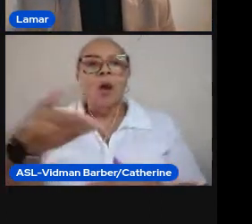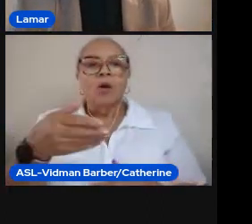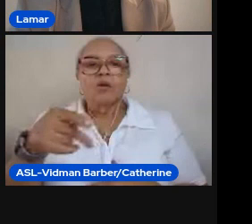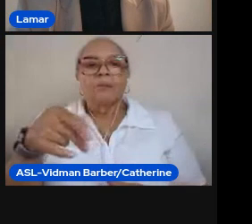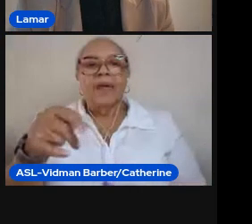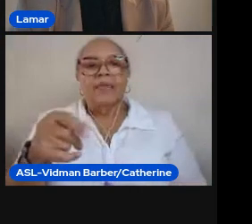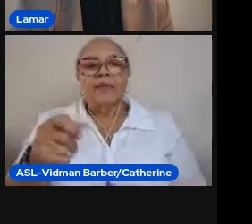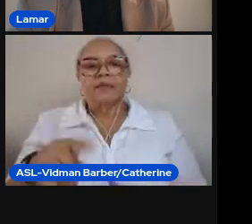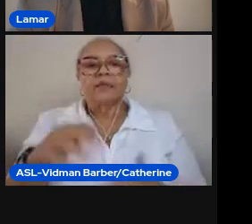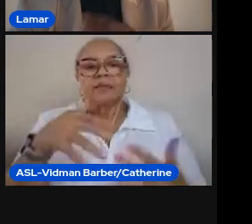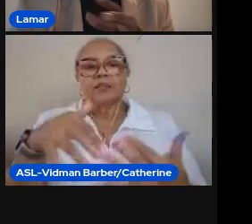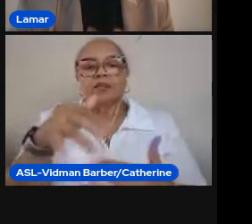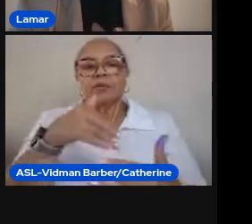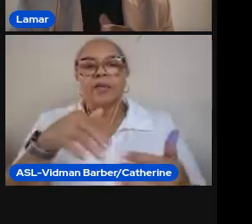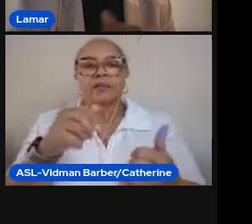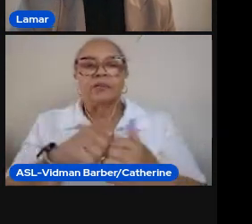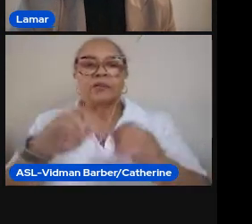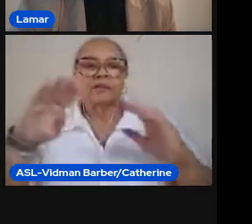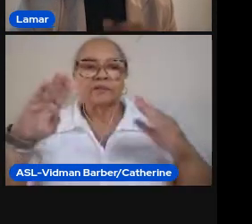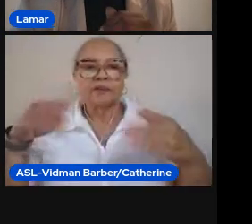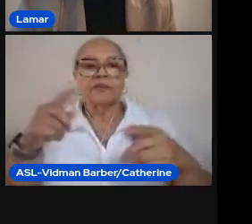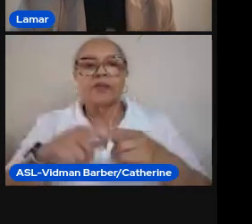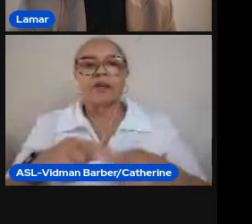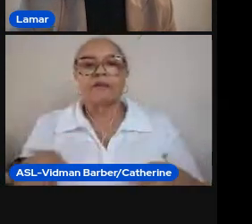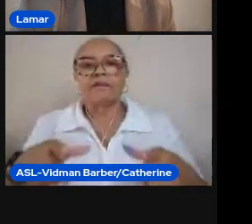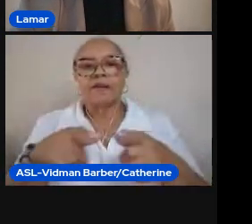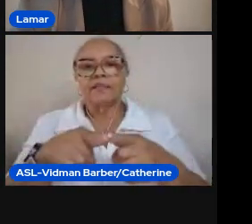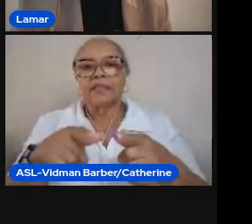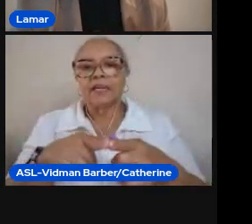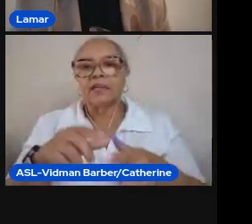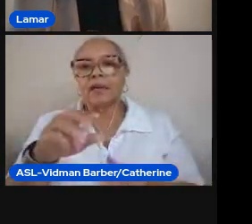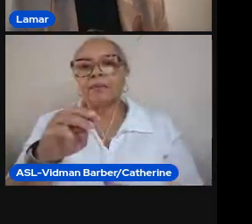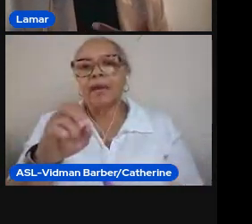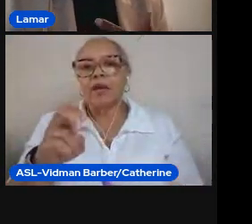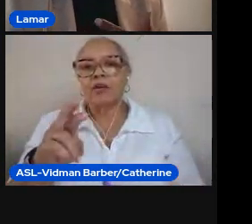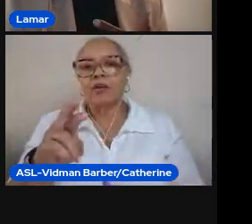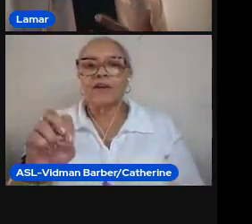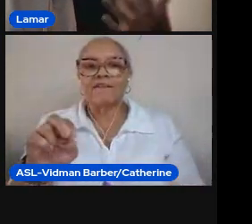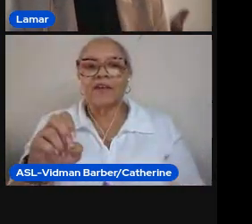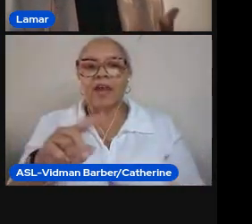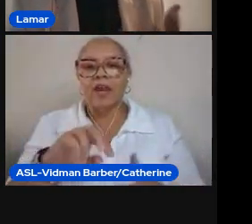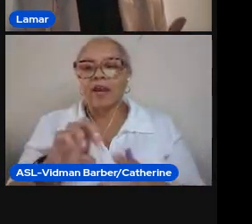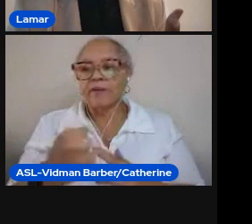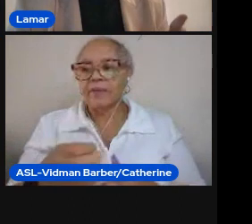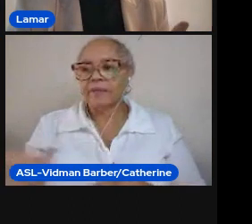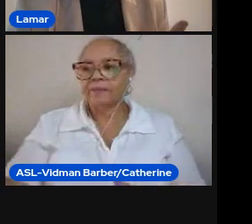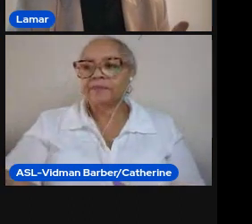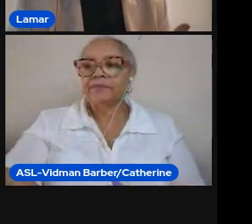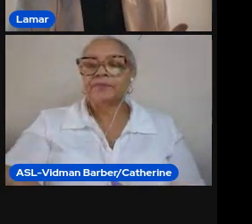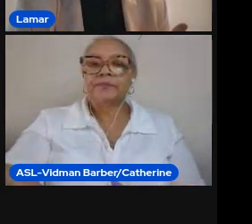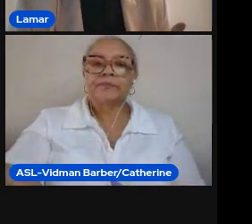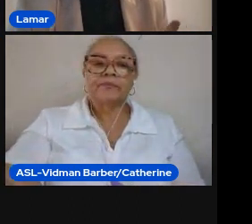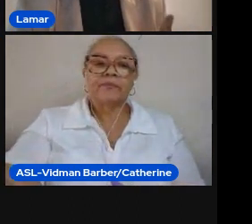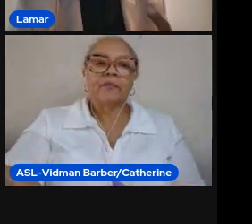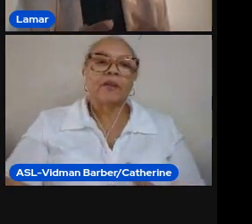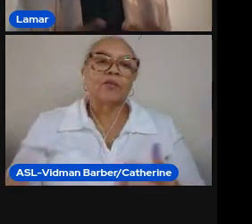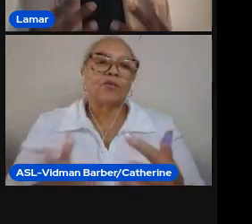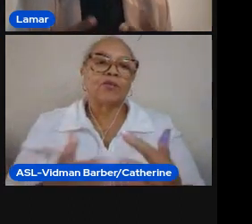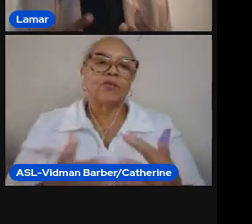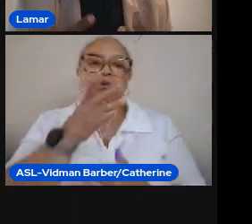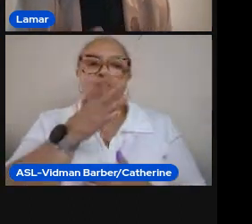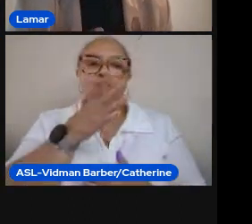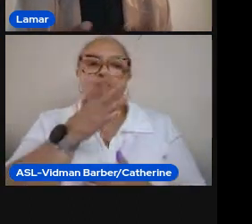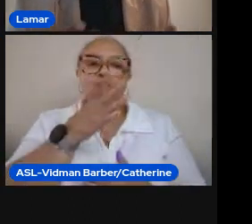particular focus on a vaginal microenvironment. So throughout a woman's life, the